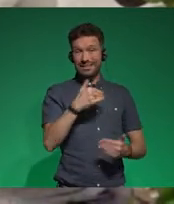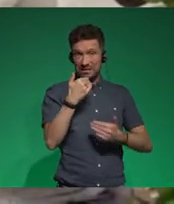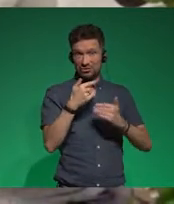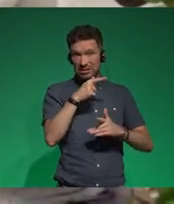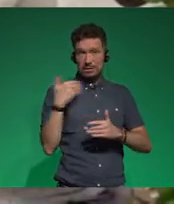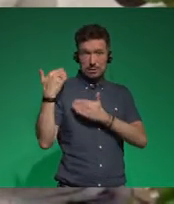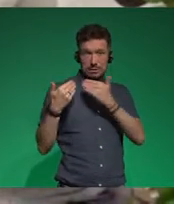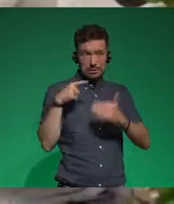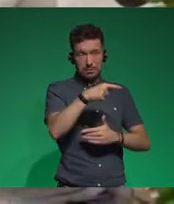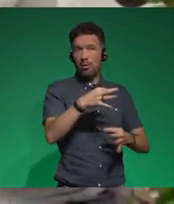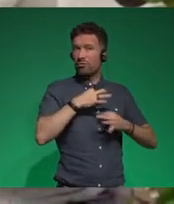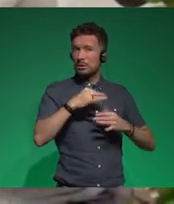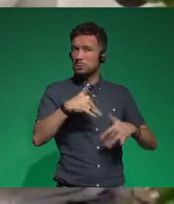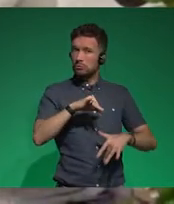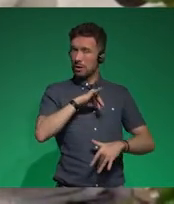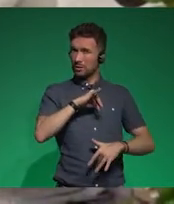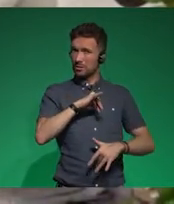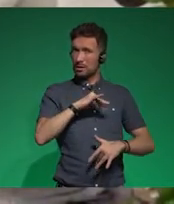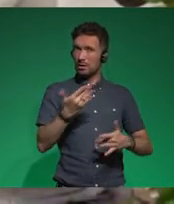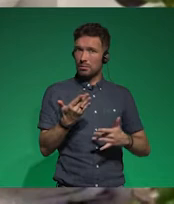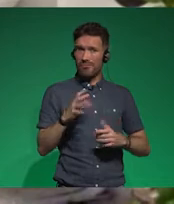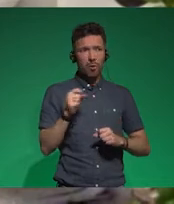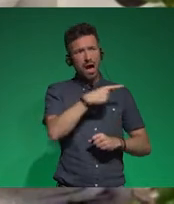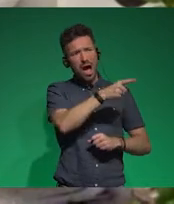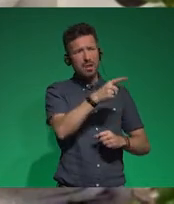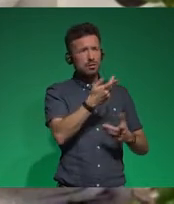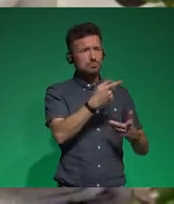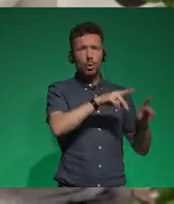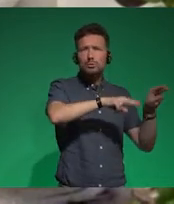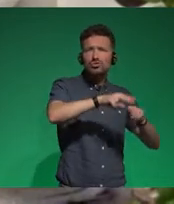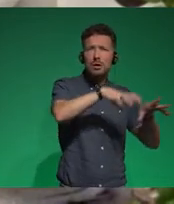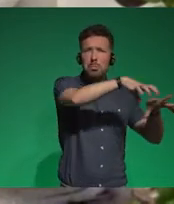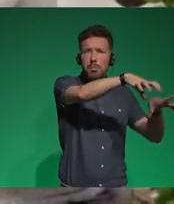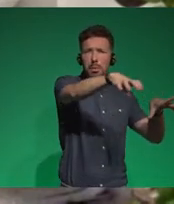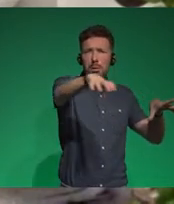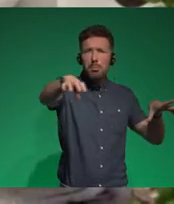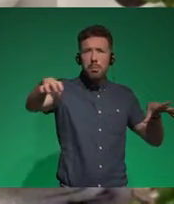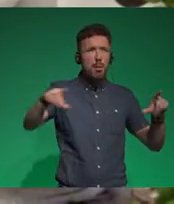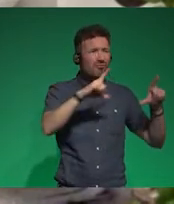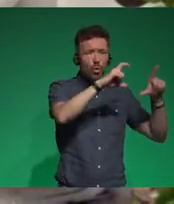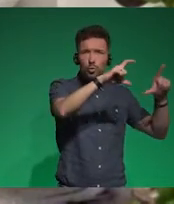collective story and a collective gesture of pointing.